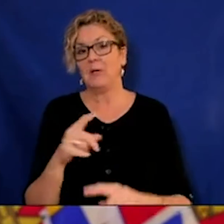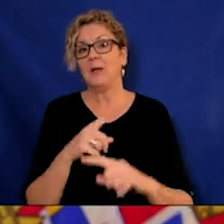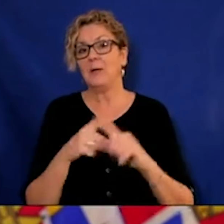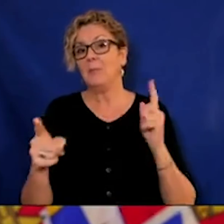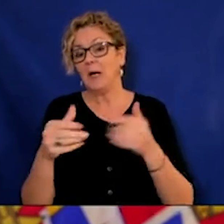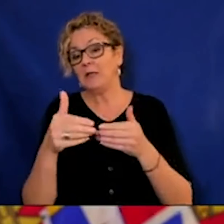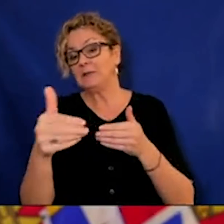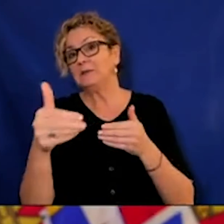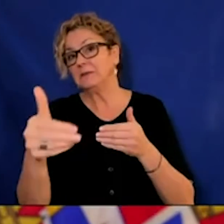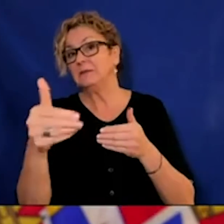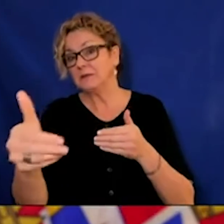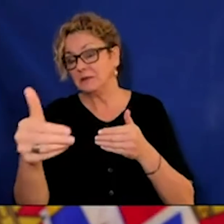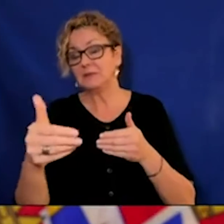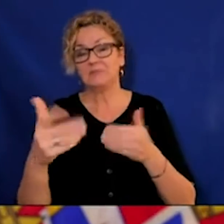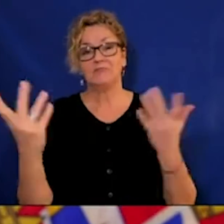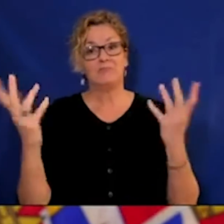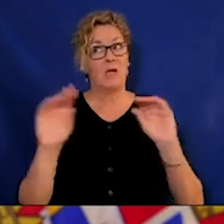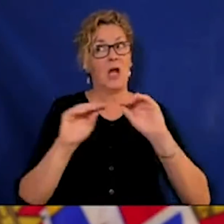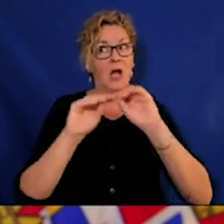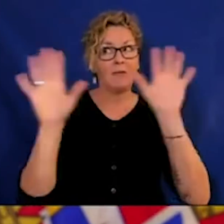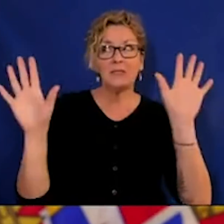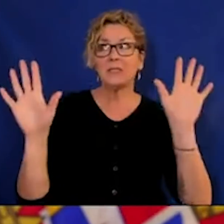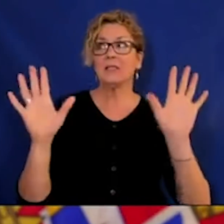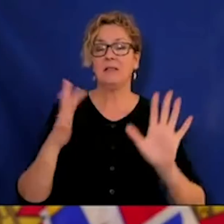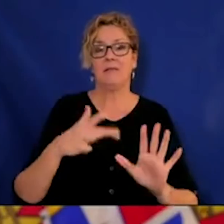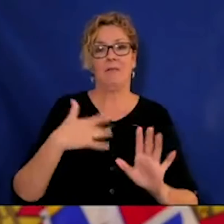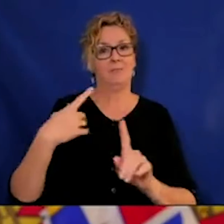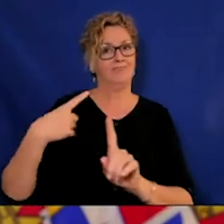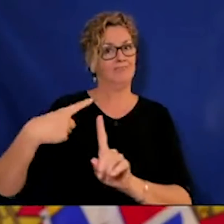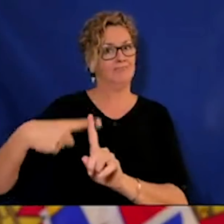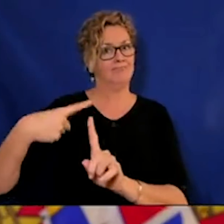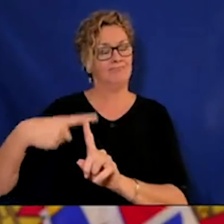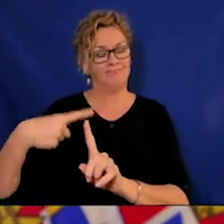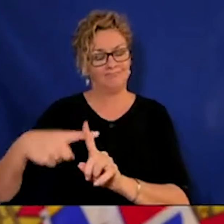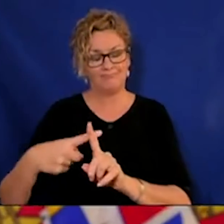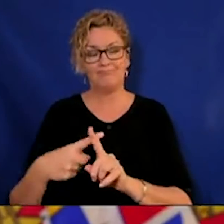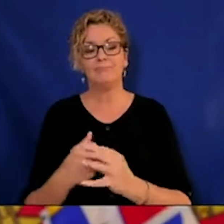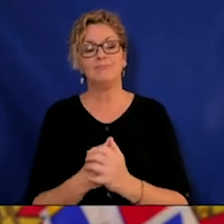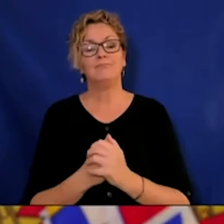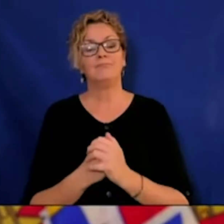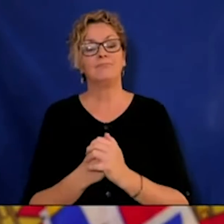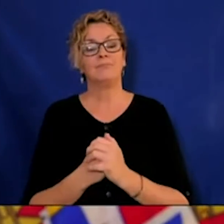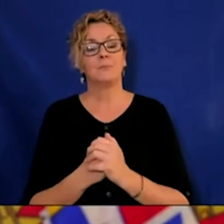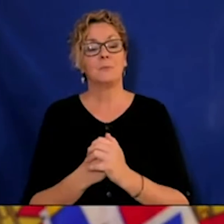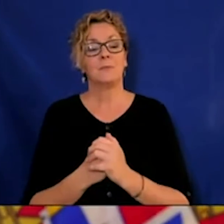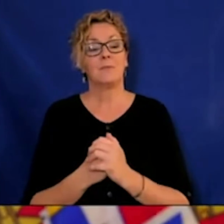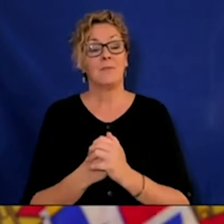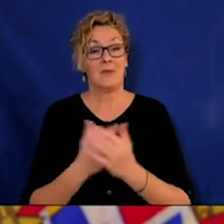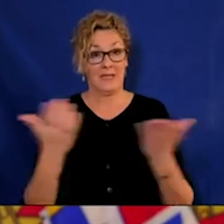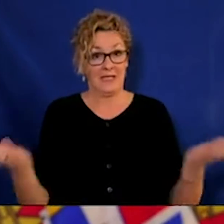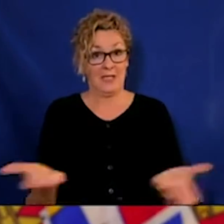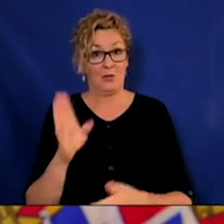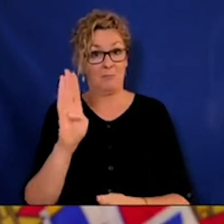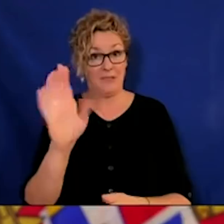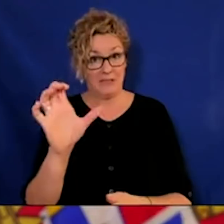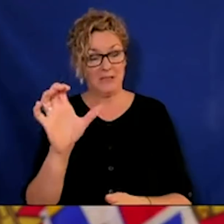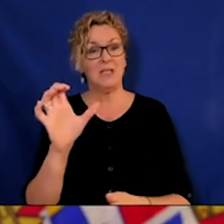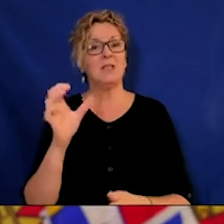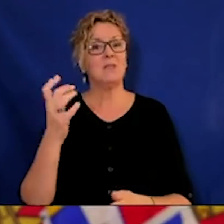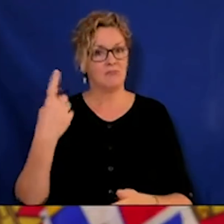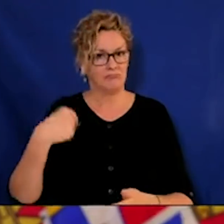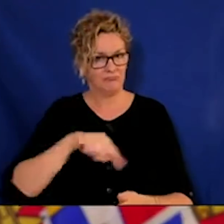clear evidence that we do have light ahead. And in BC, we are working very hard to put together